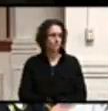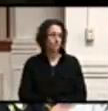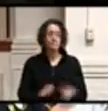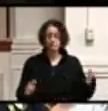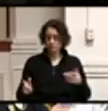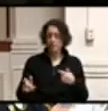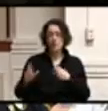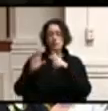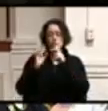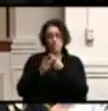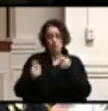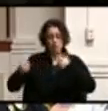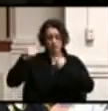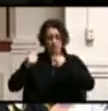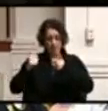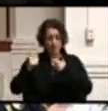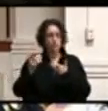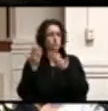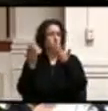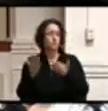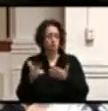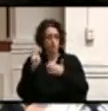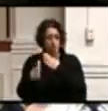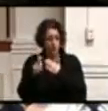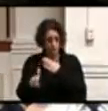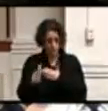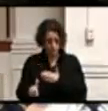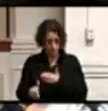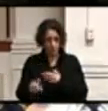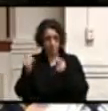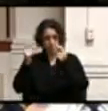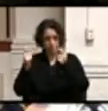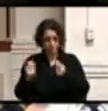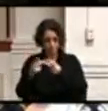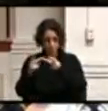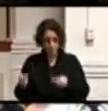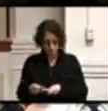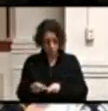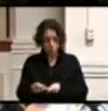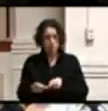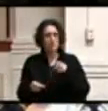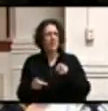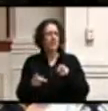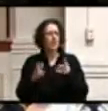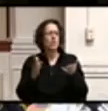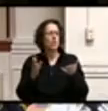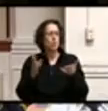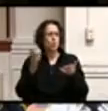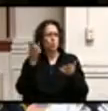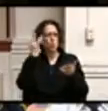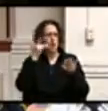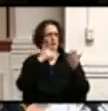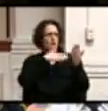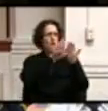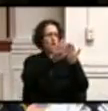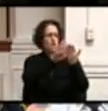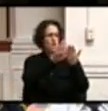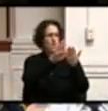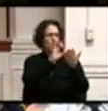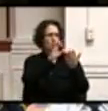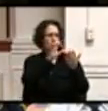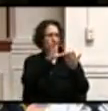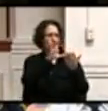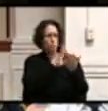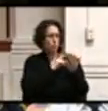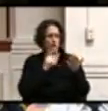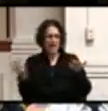cuts. So I'm wondering, you know, why we would have this additional layer. Well, can